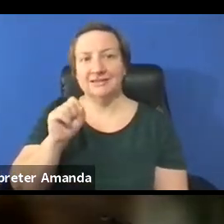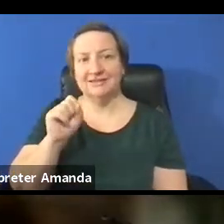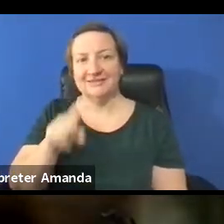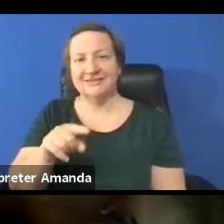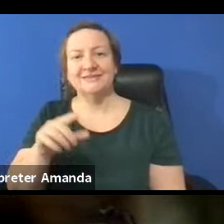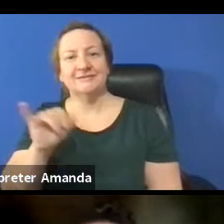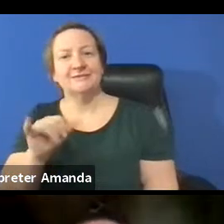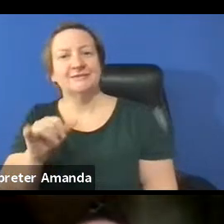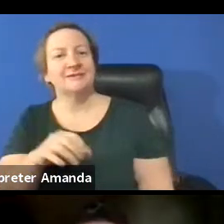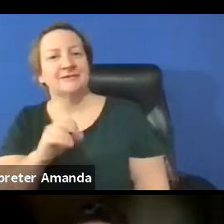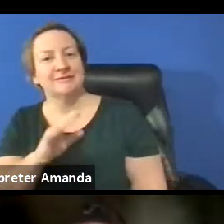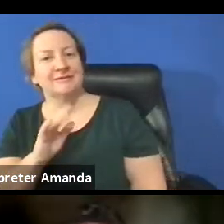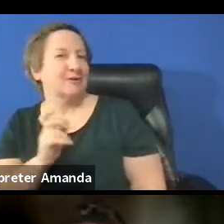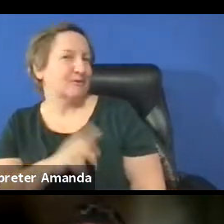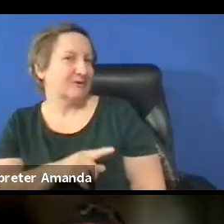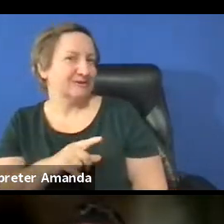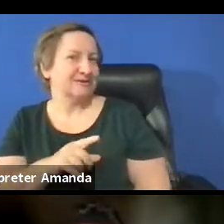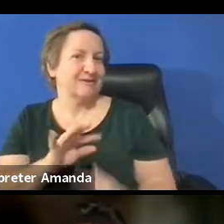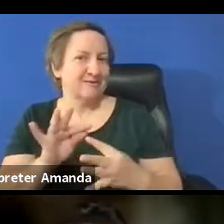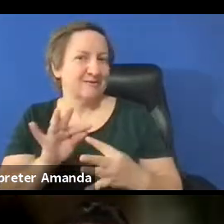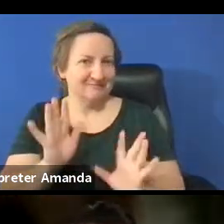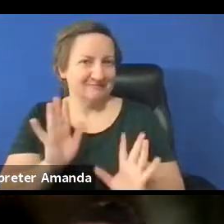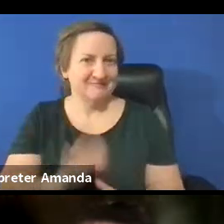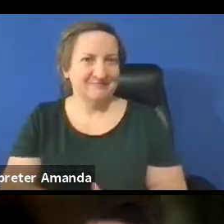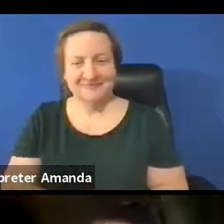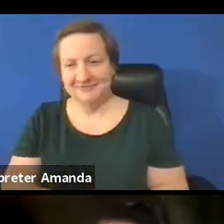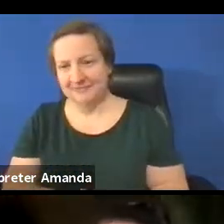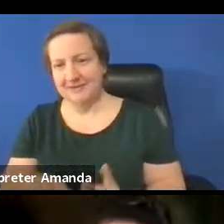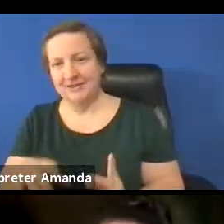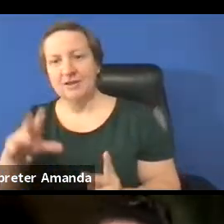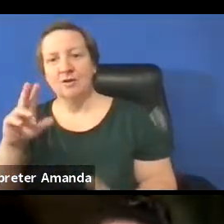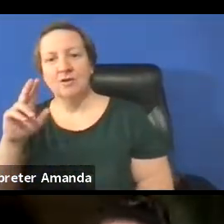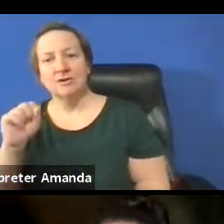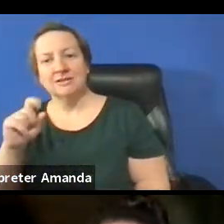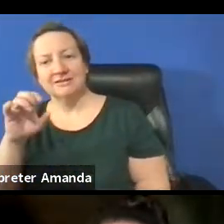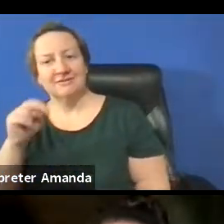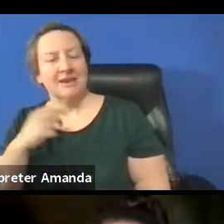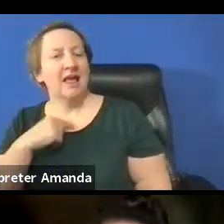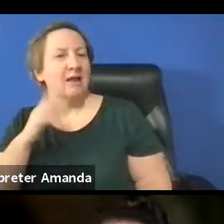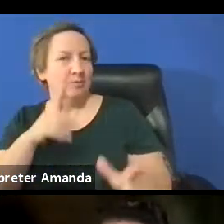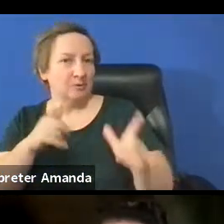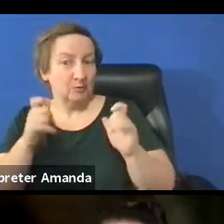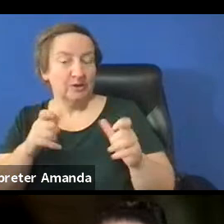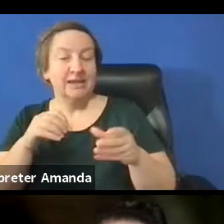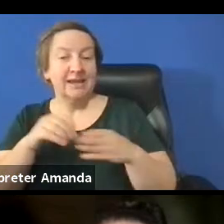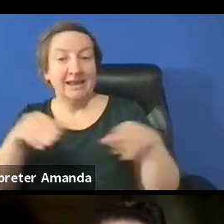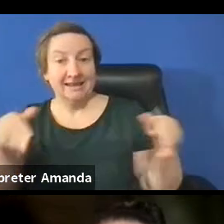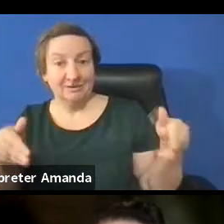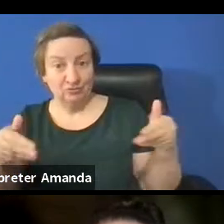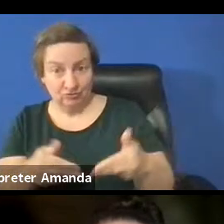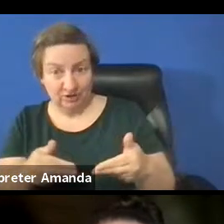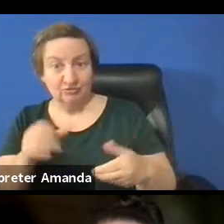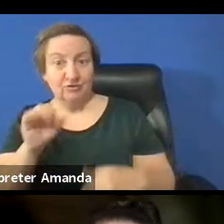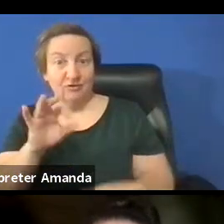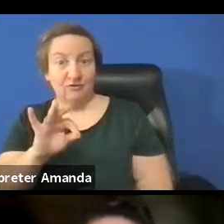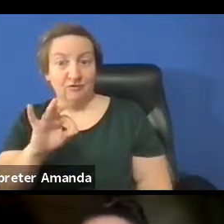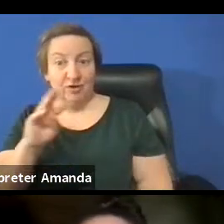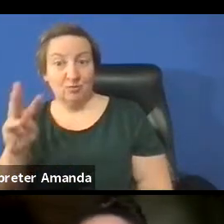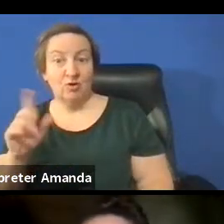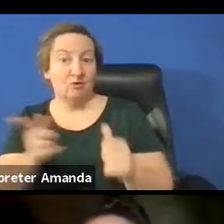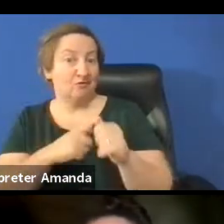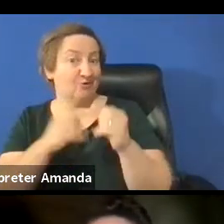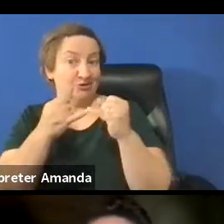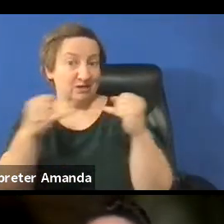great. okay. Oh, a question, comment. Okay, cool. I'll be quick. So in the introductory framework, the first